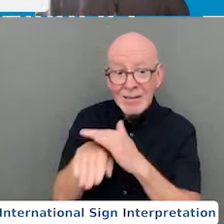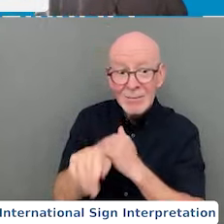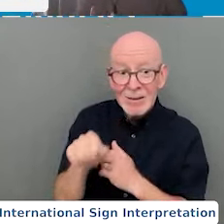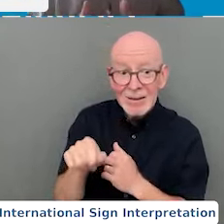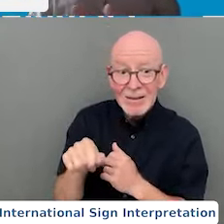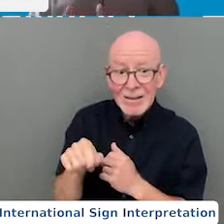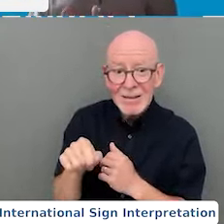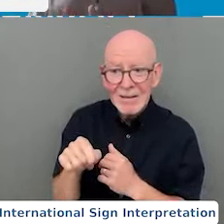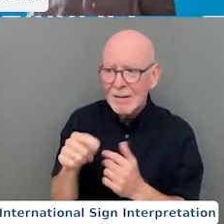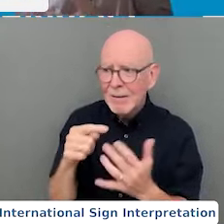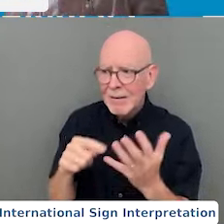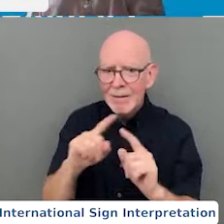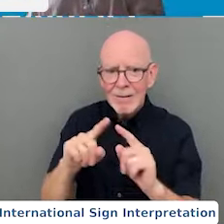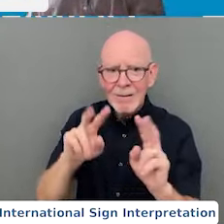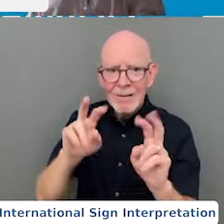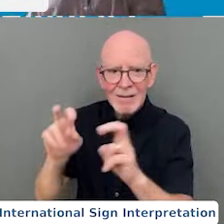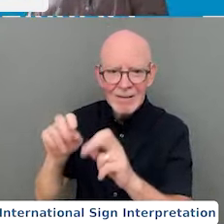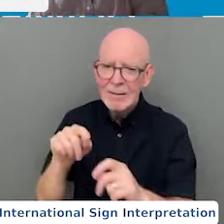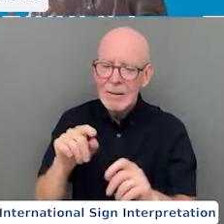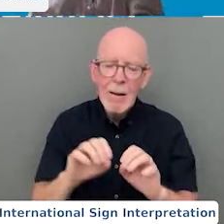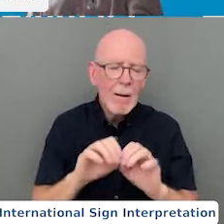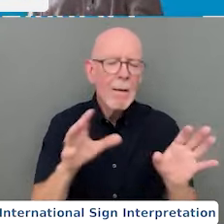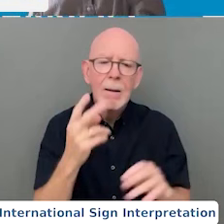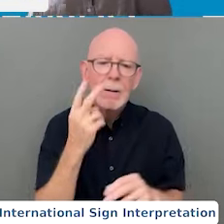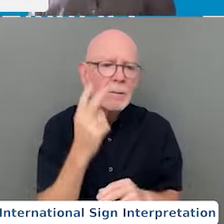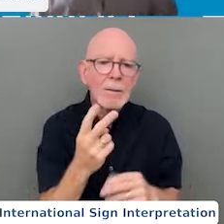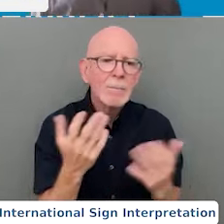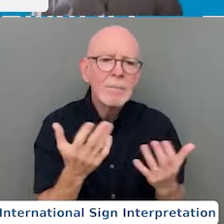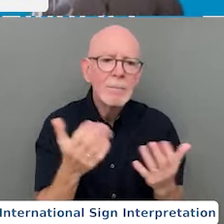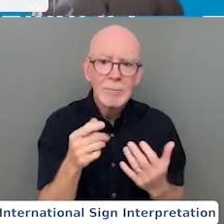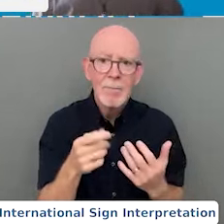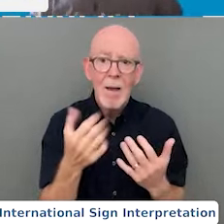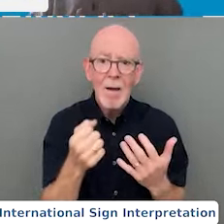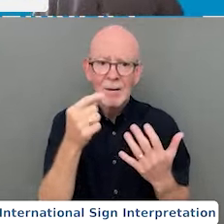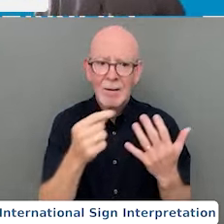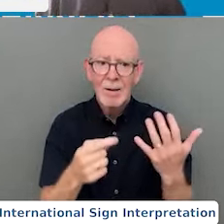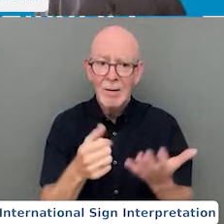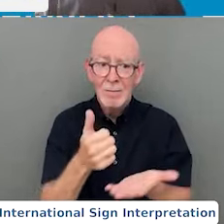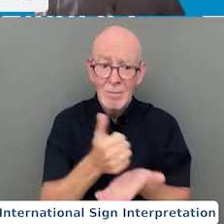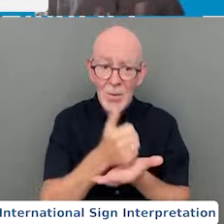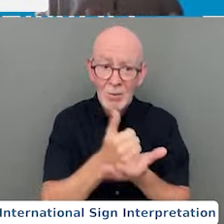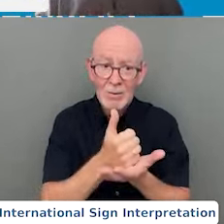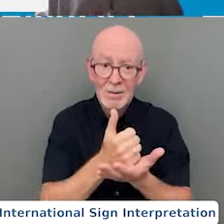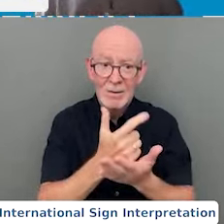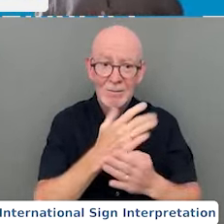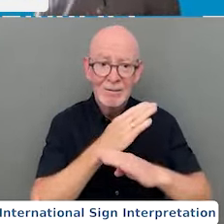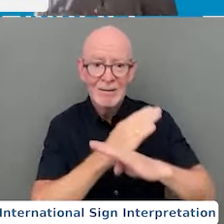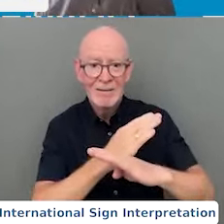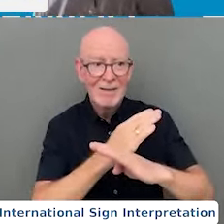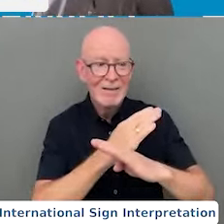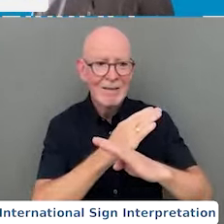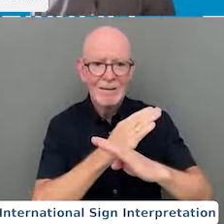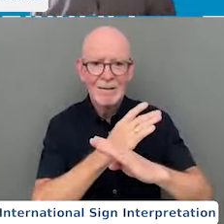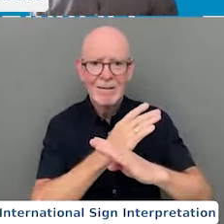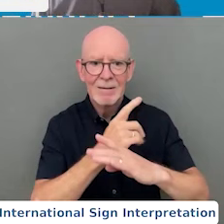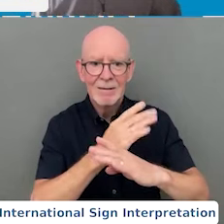higher support and will face higher discrimination and higher barrier in the community, sometimes with regards to accessibility,